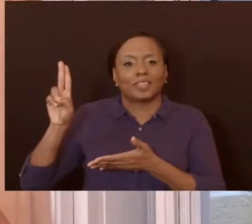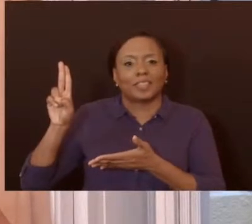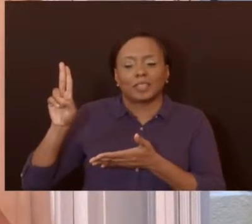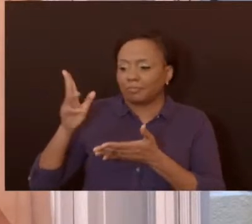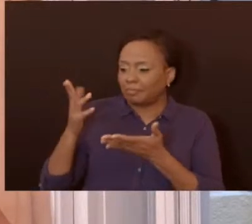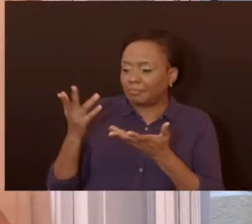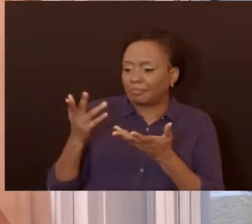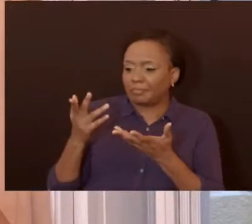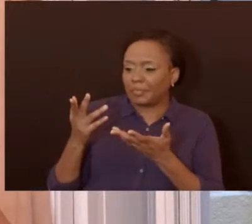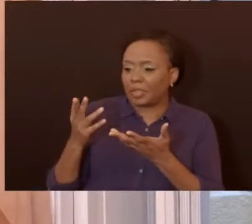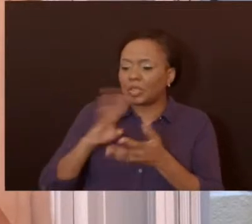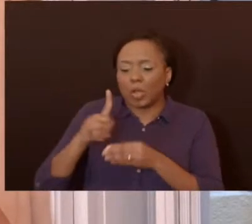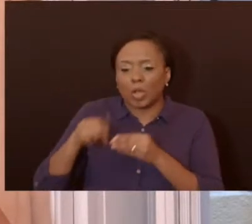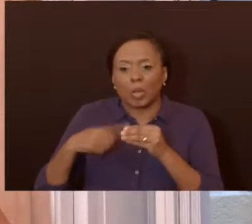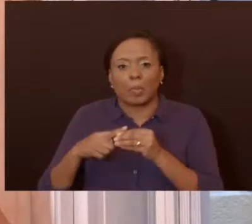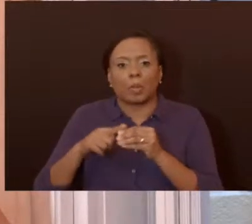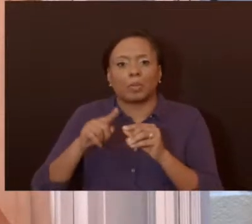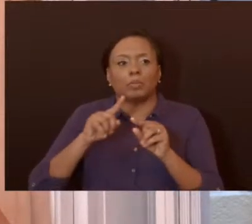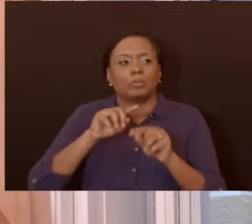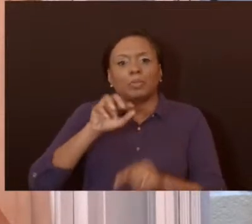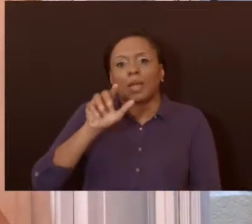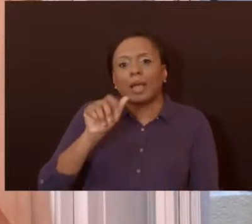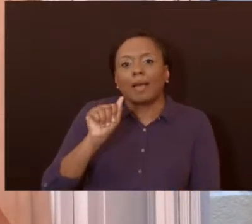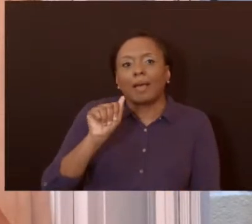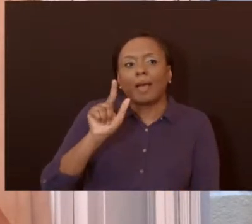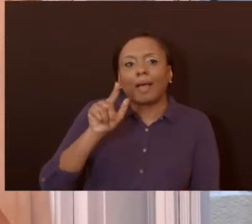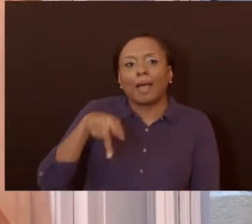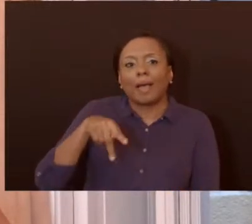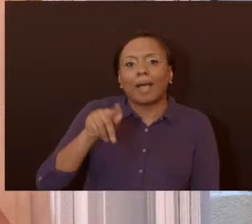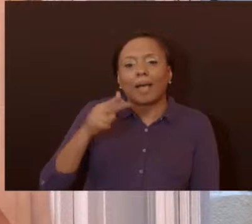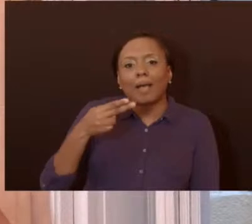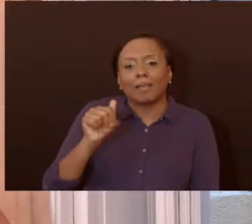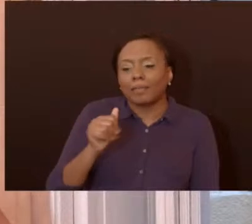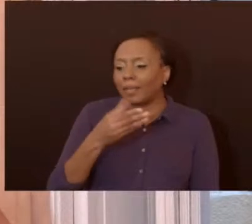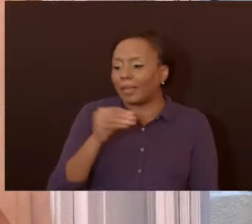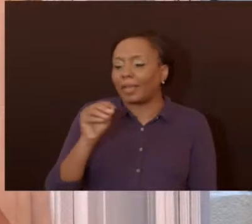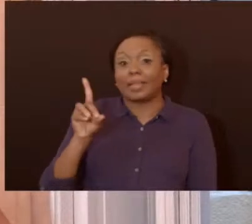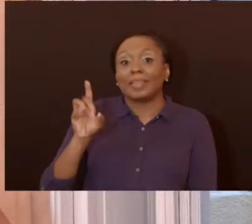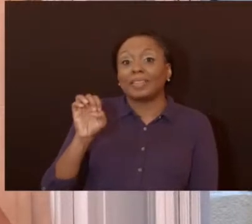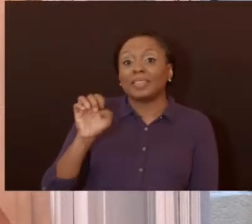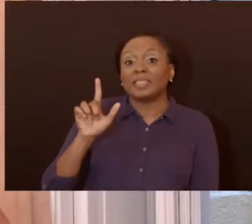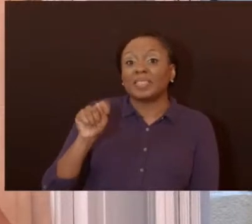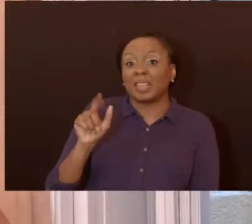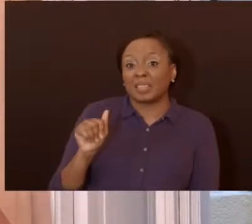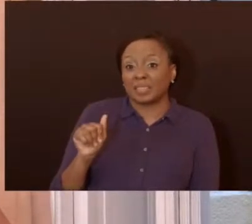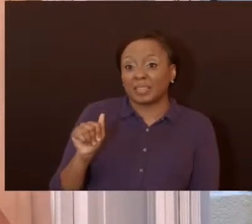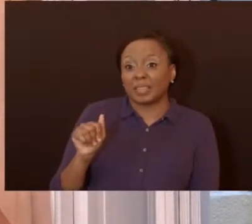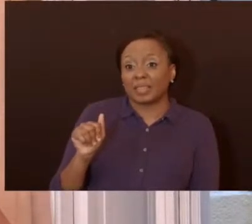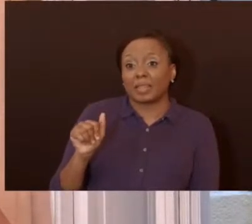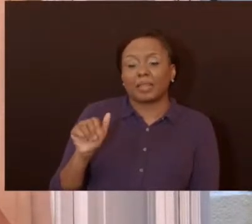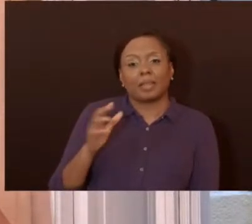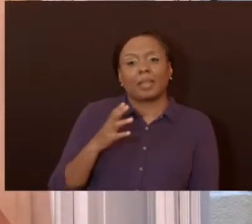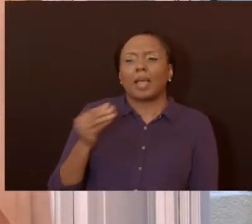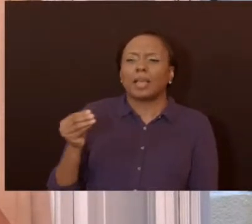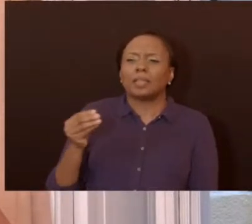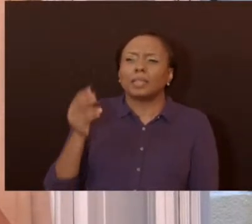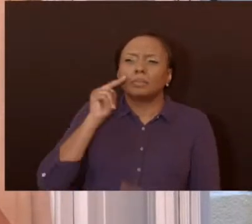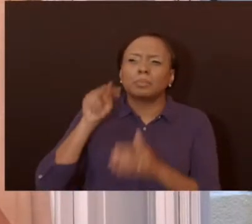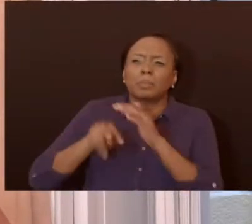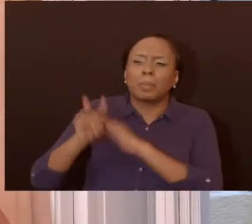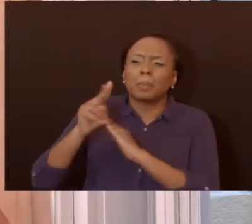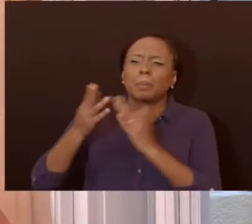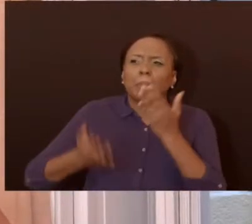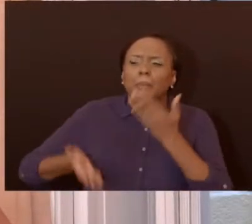mixture of having alpha and delta based on a R0 value, I think about 4.5. And they gave a projection of